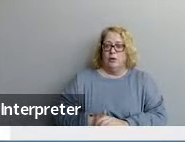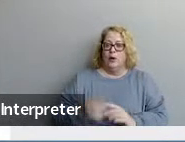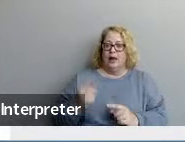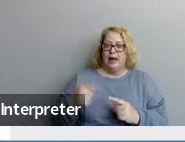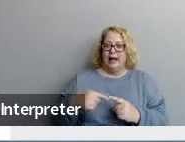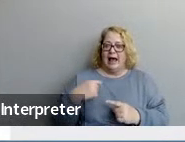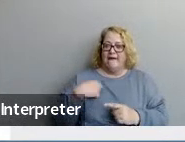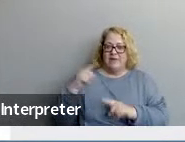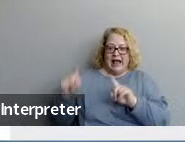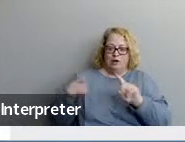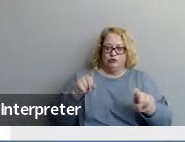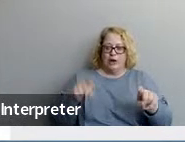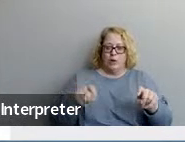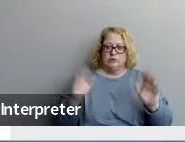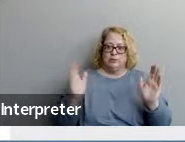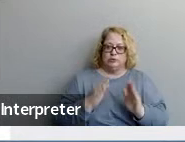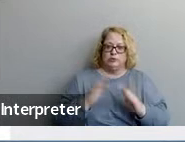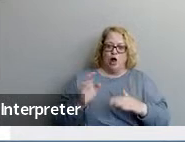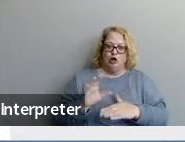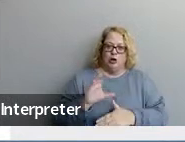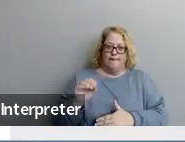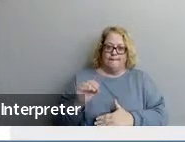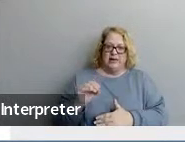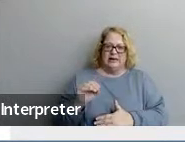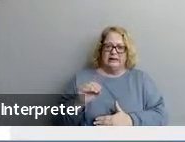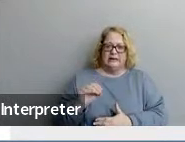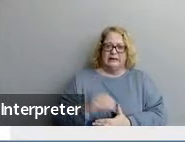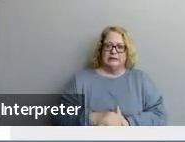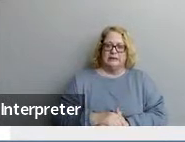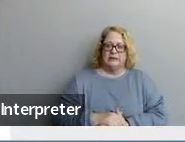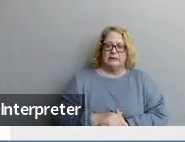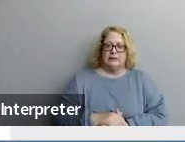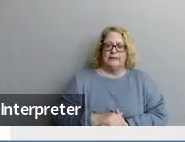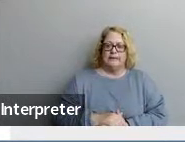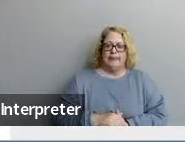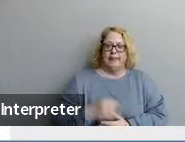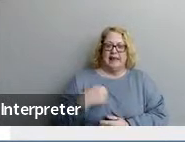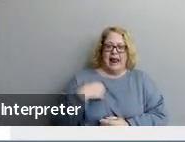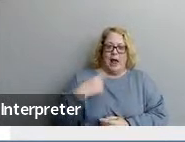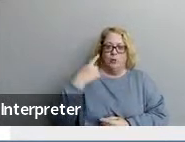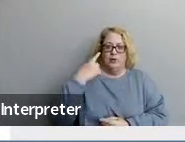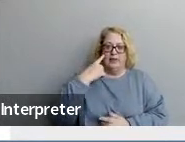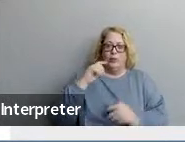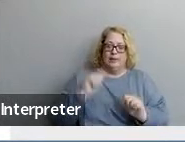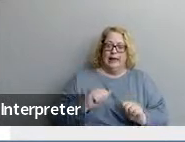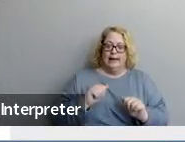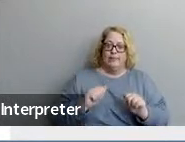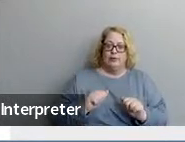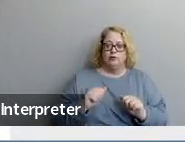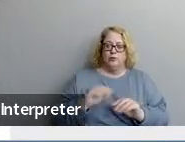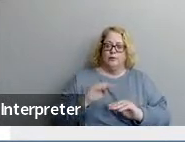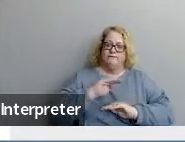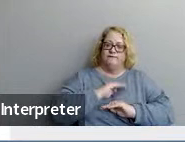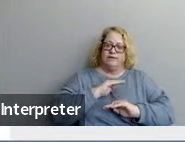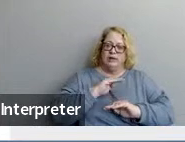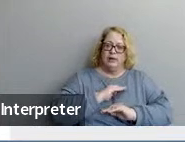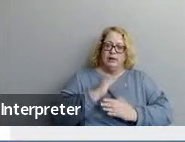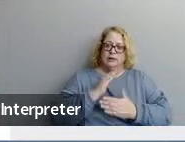asked around some smaller companies that I would think that would be able to fulfill some of